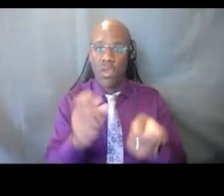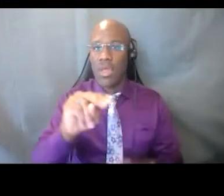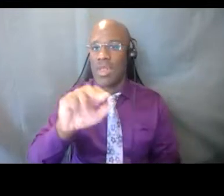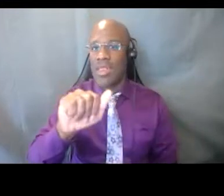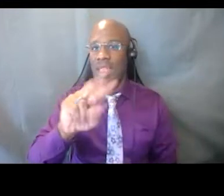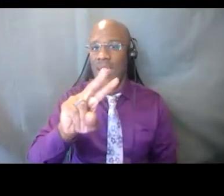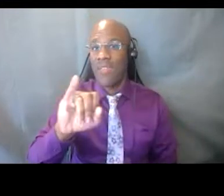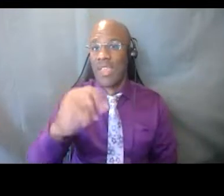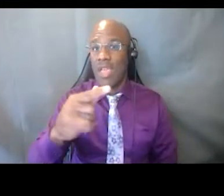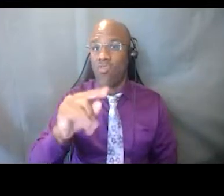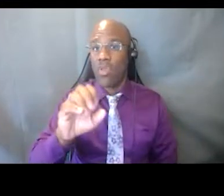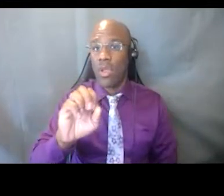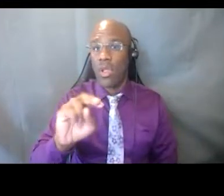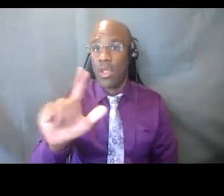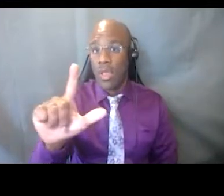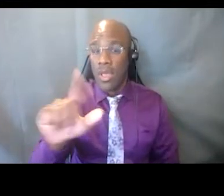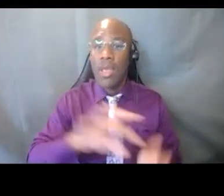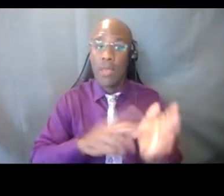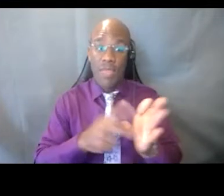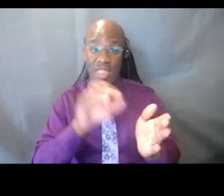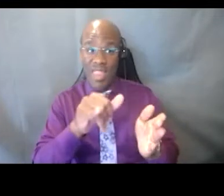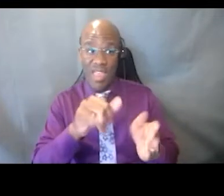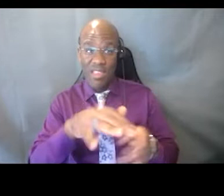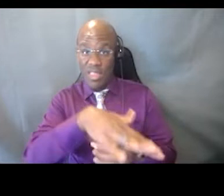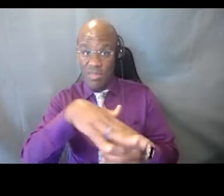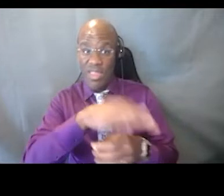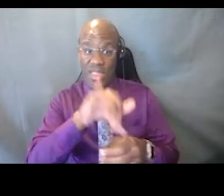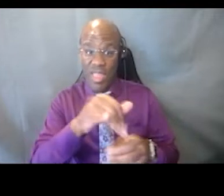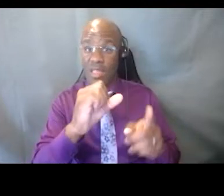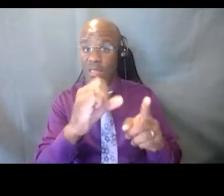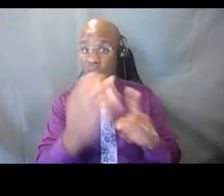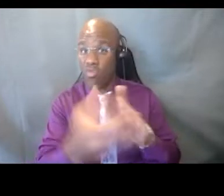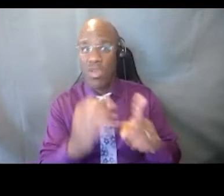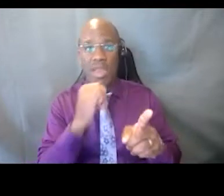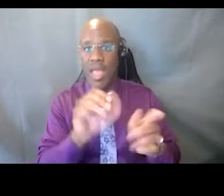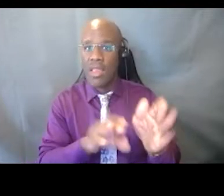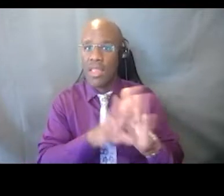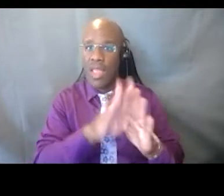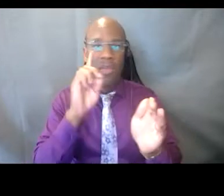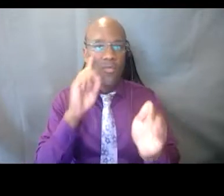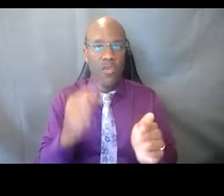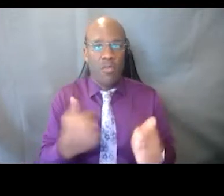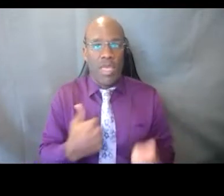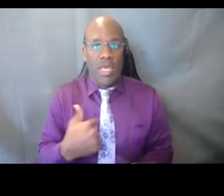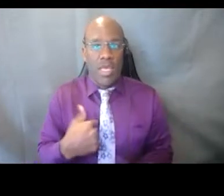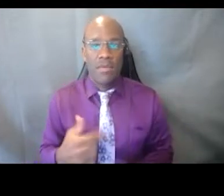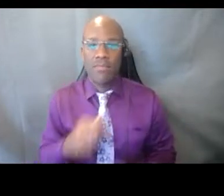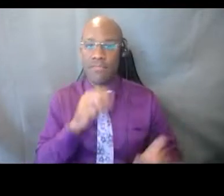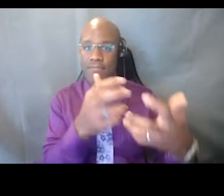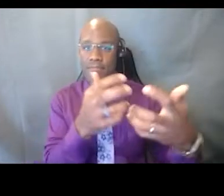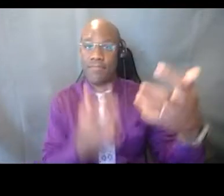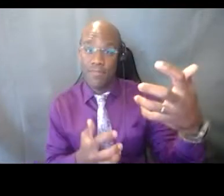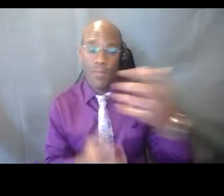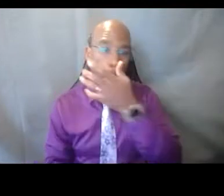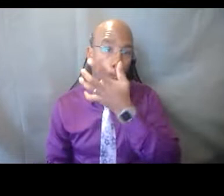with you not in mind. So now I'm going to get, Benita's going to read some examples from the interviews of